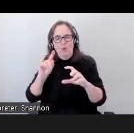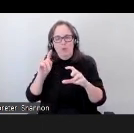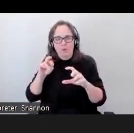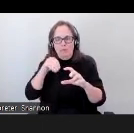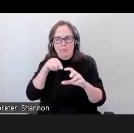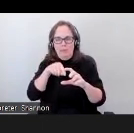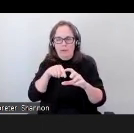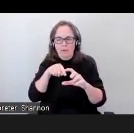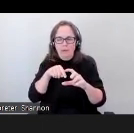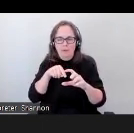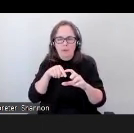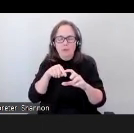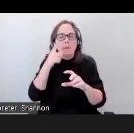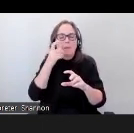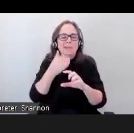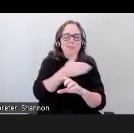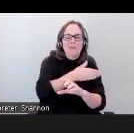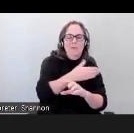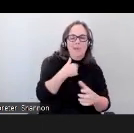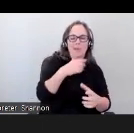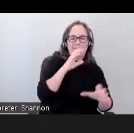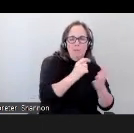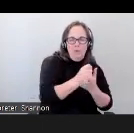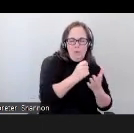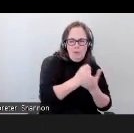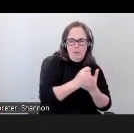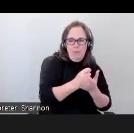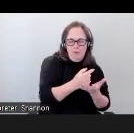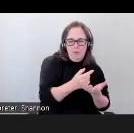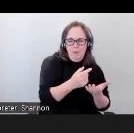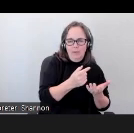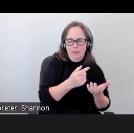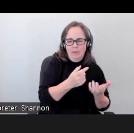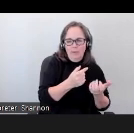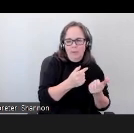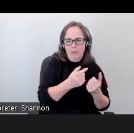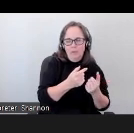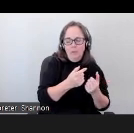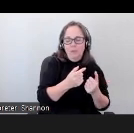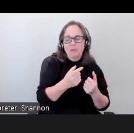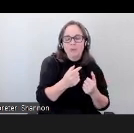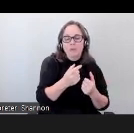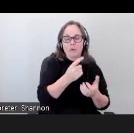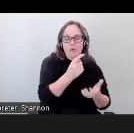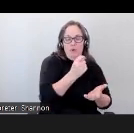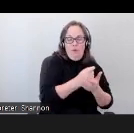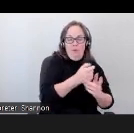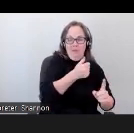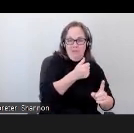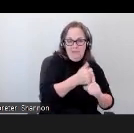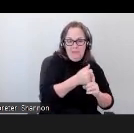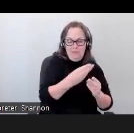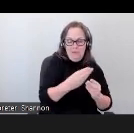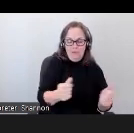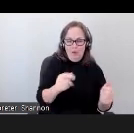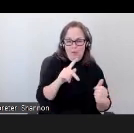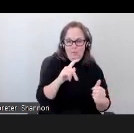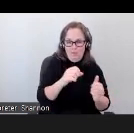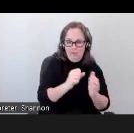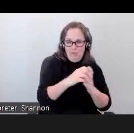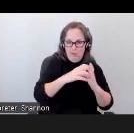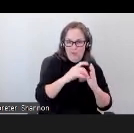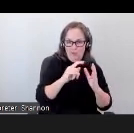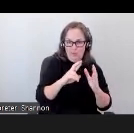got chemotherapy and radiation therapy. So that treatment helped get rid of the tumor, which we know